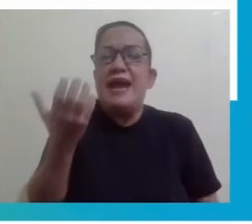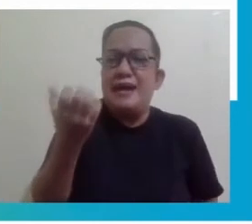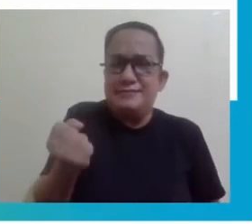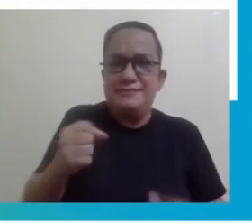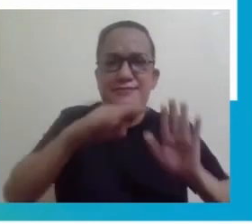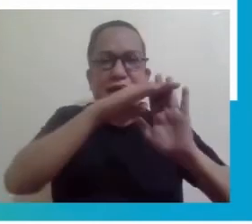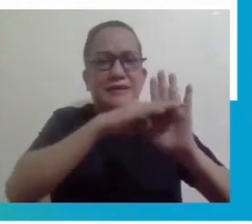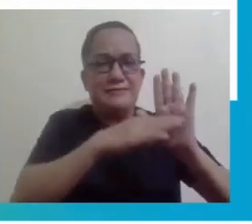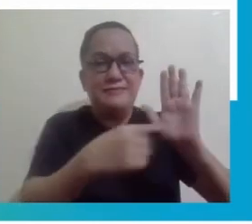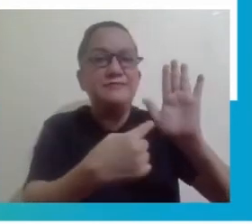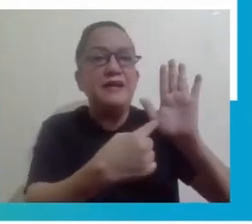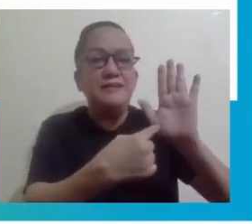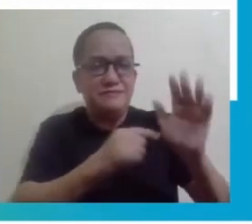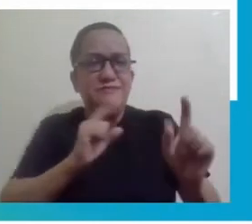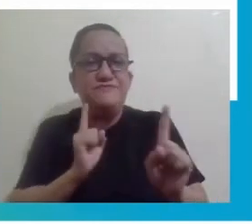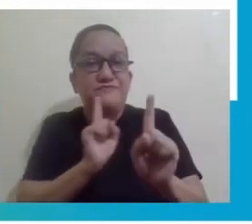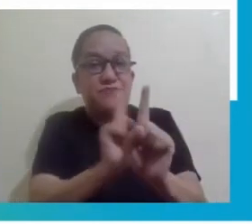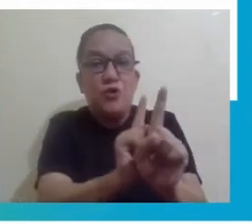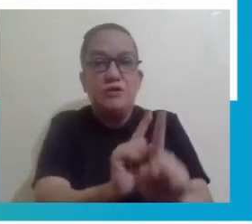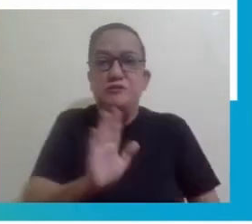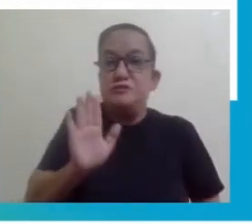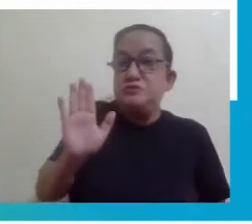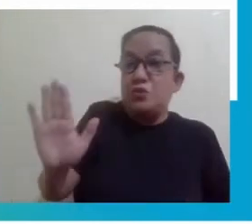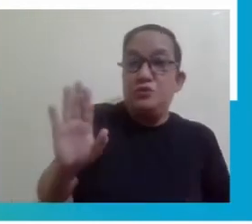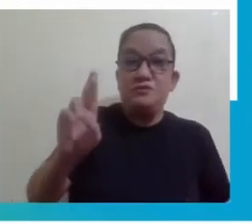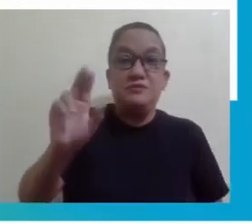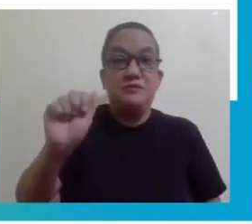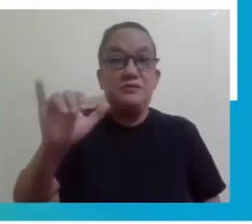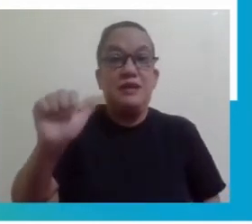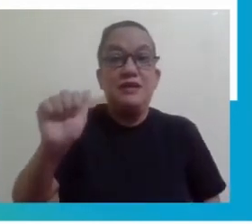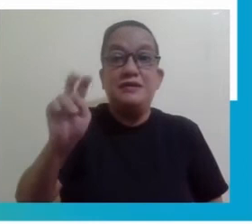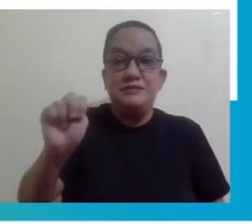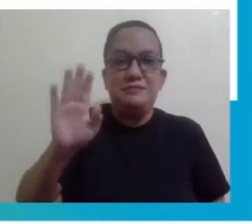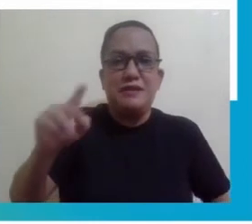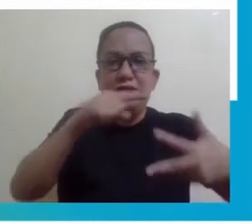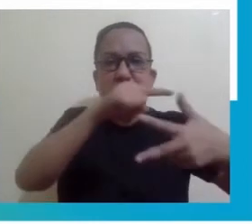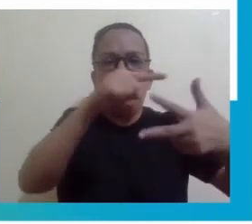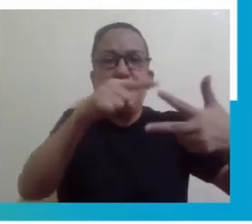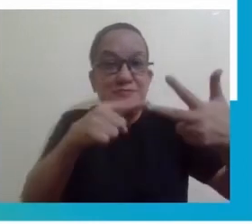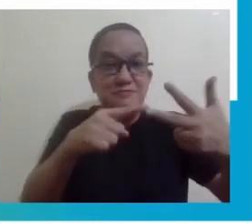Ryan has brought up, the challenges of